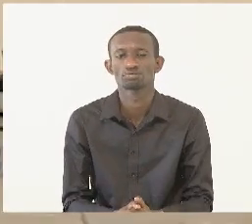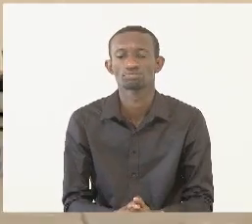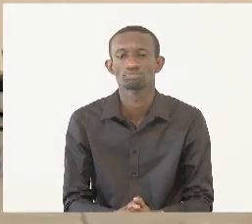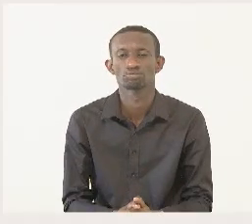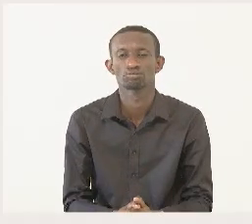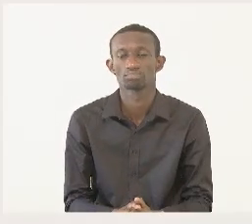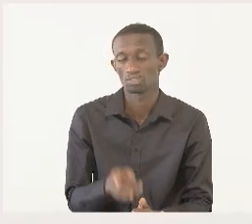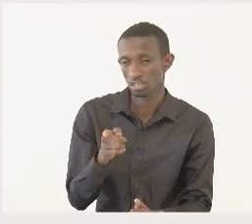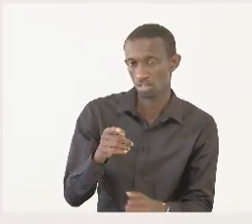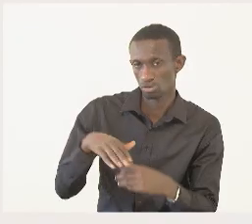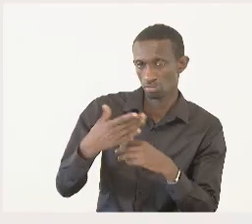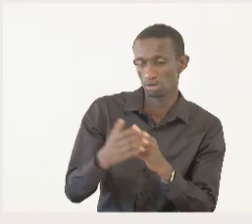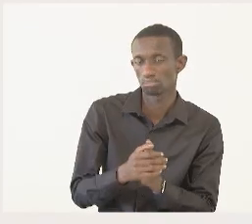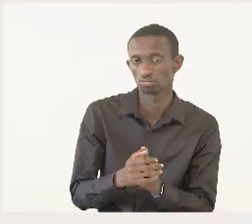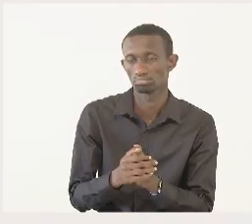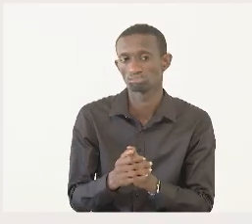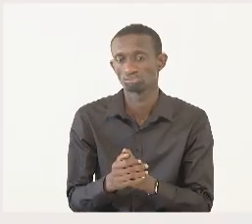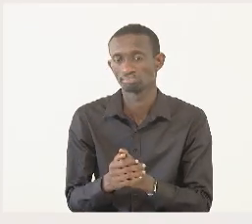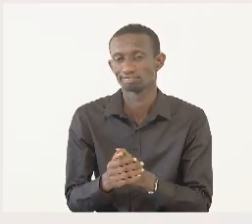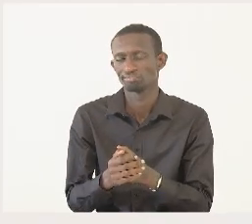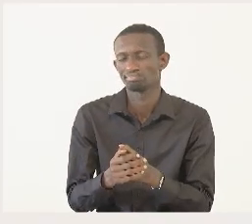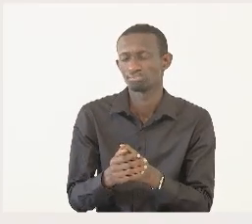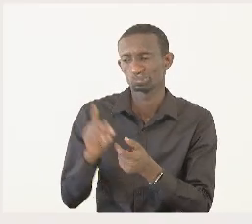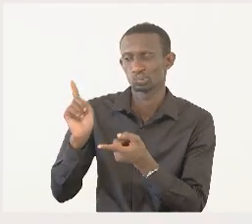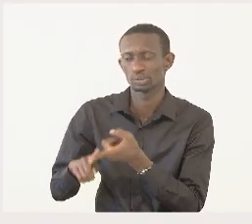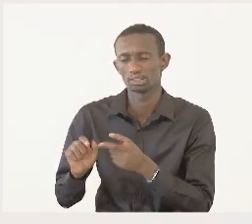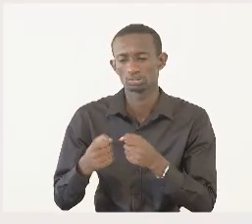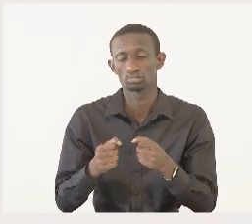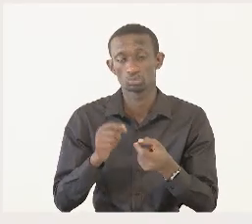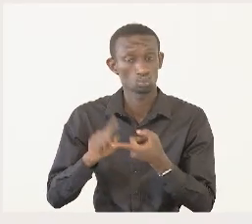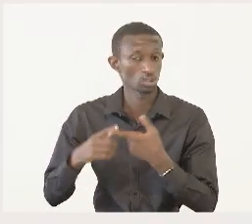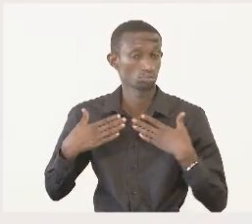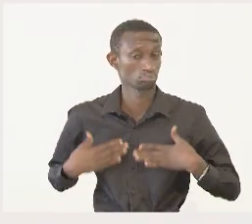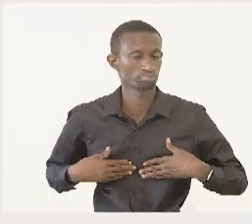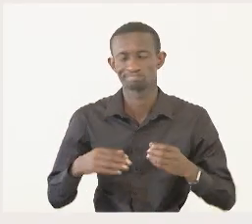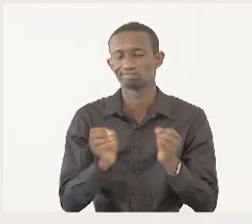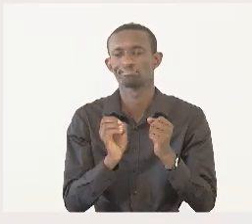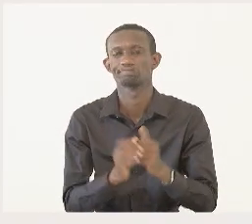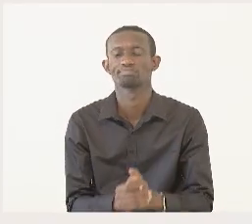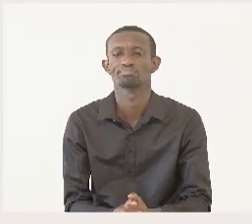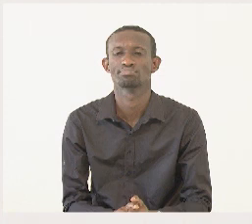inactive, and eventually, which would be less harmful to our body or less dangerous to our body.